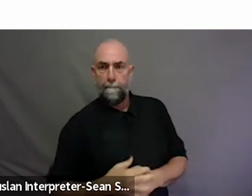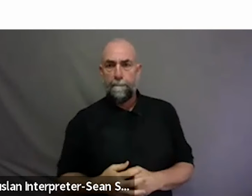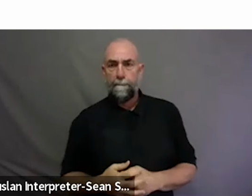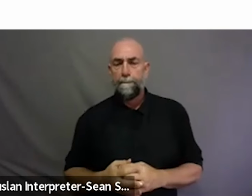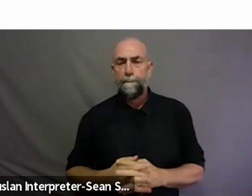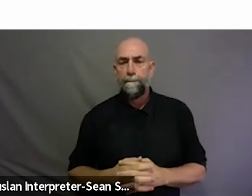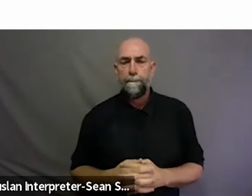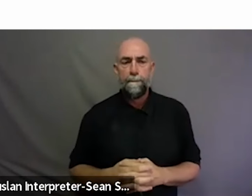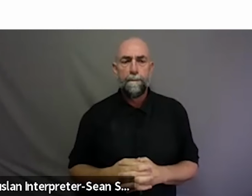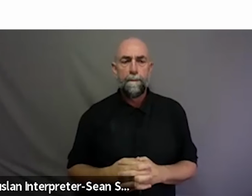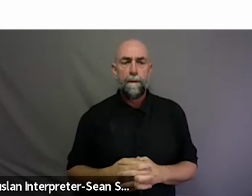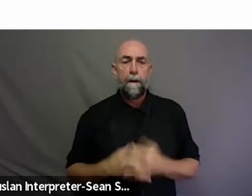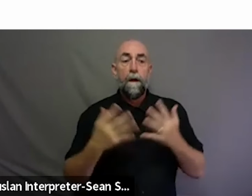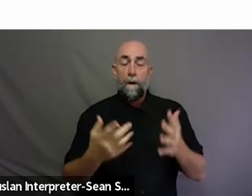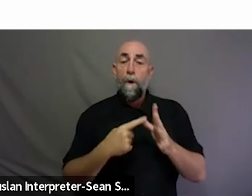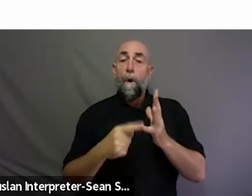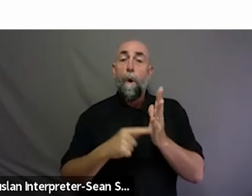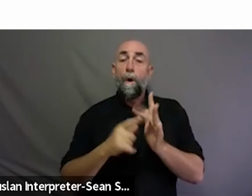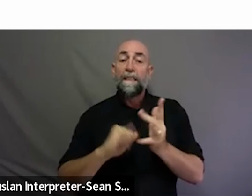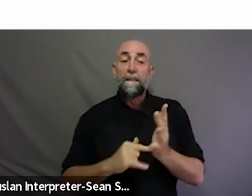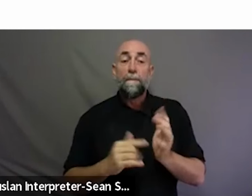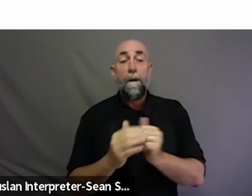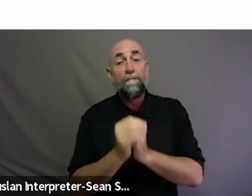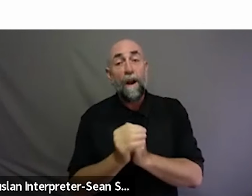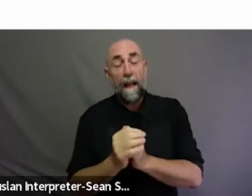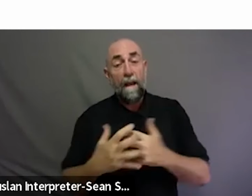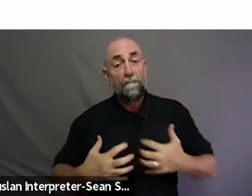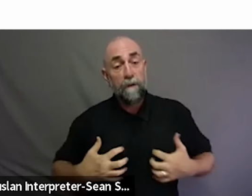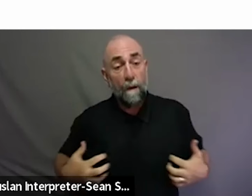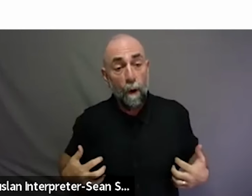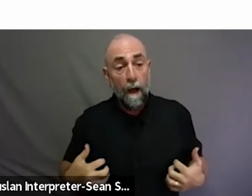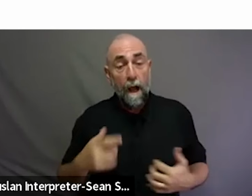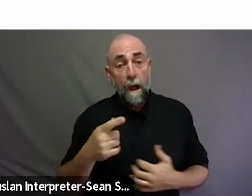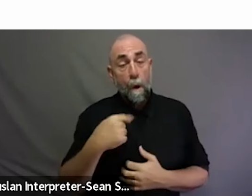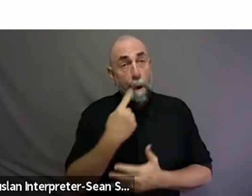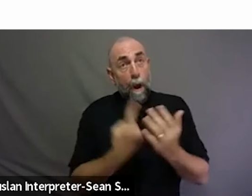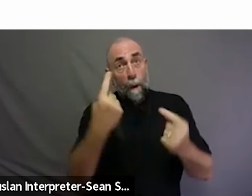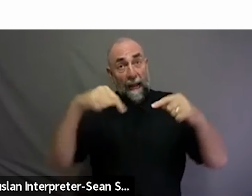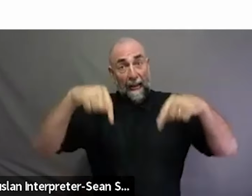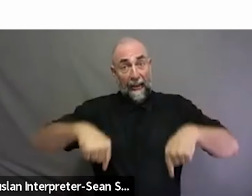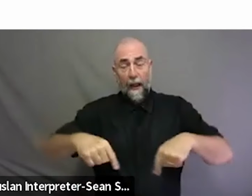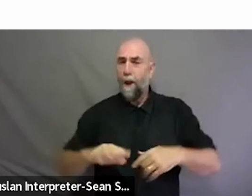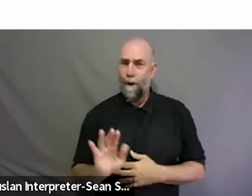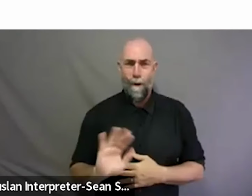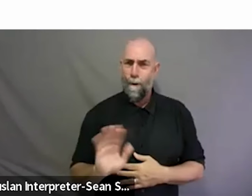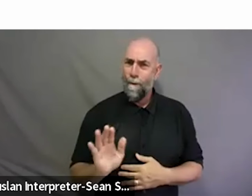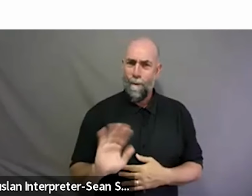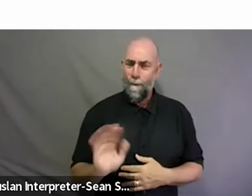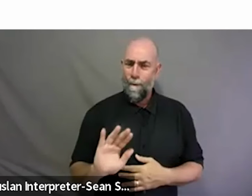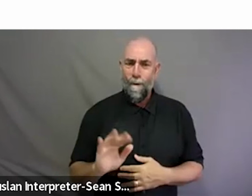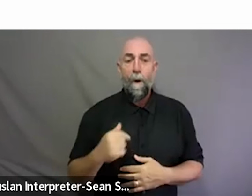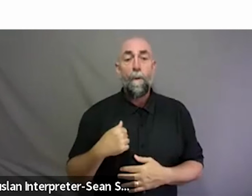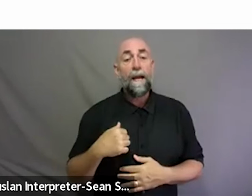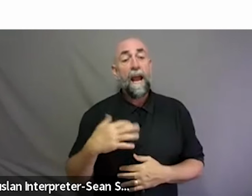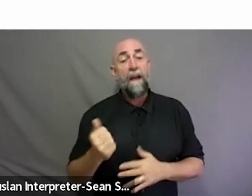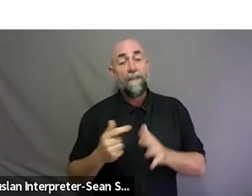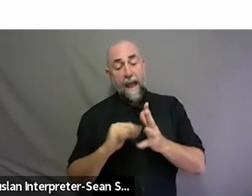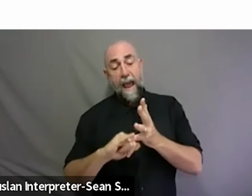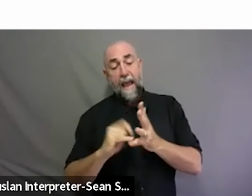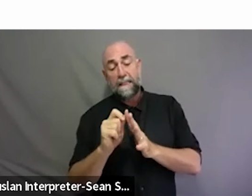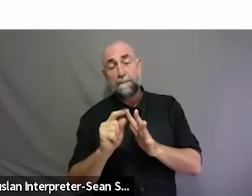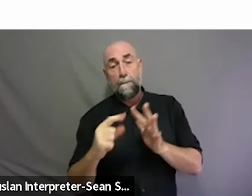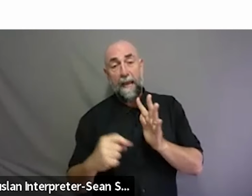The Autism Friendly Framework is something that's not just being done here at Paddington. The Aspect team have been going across